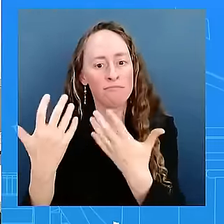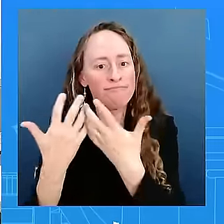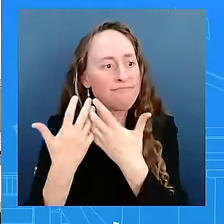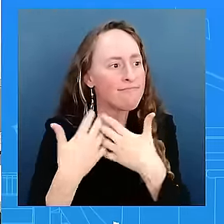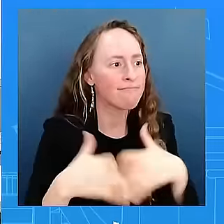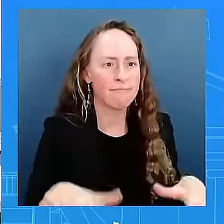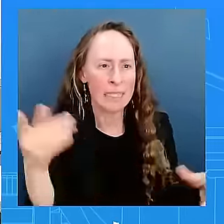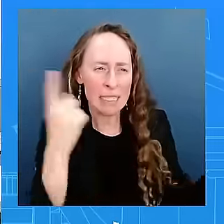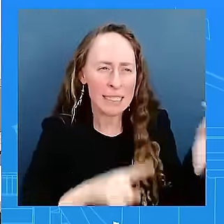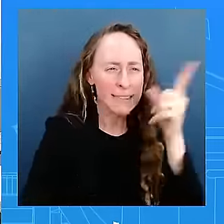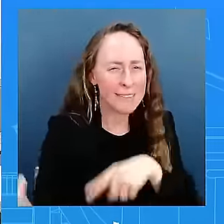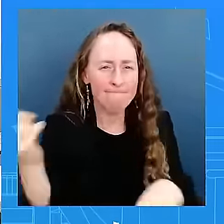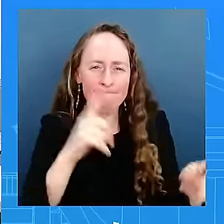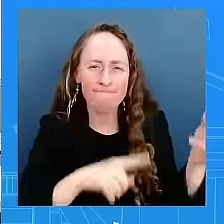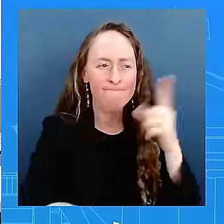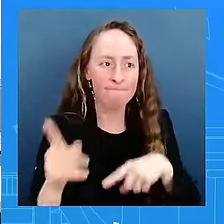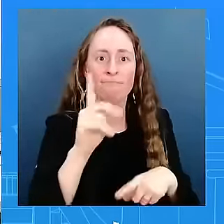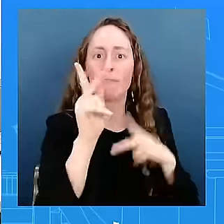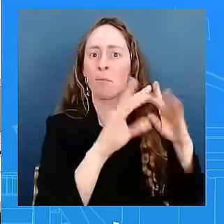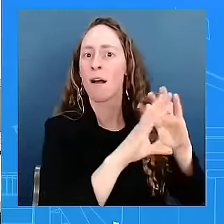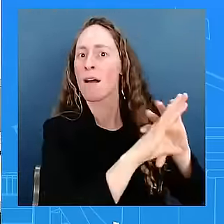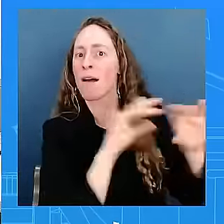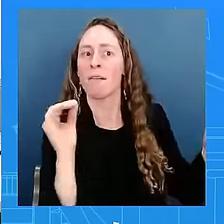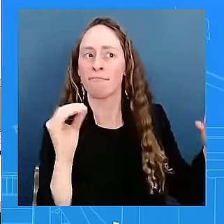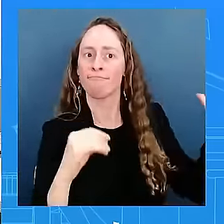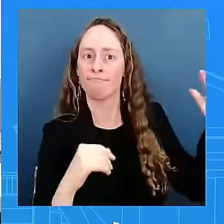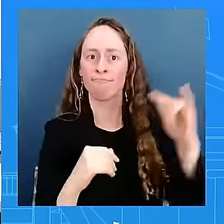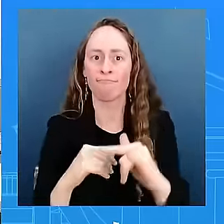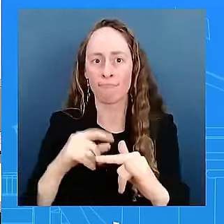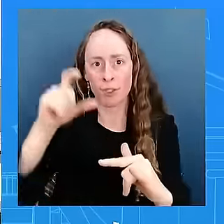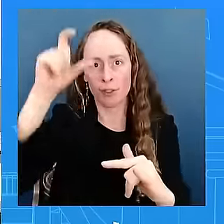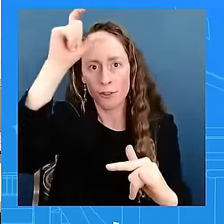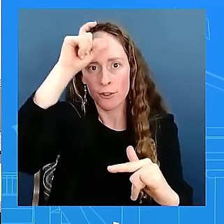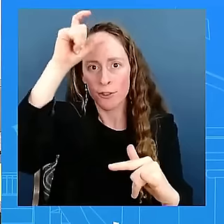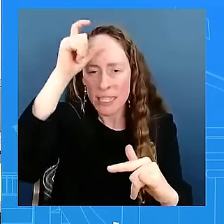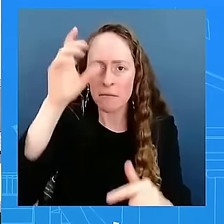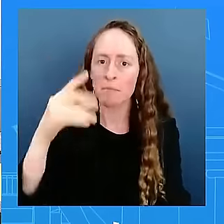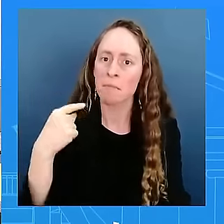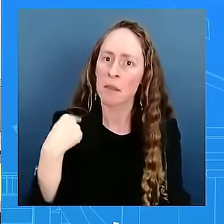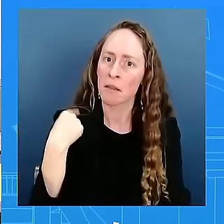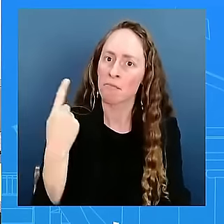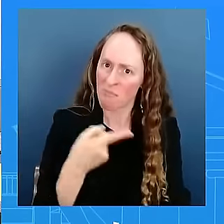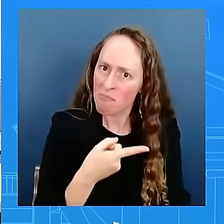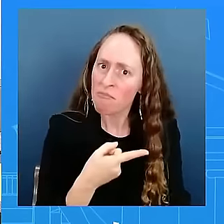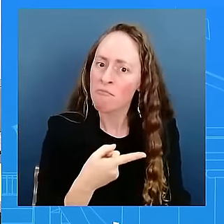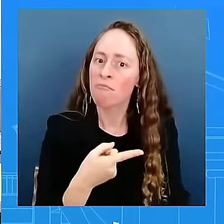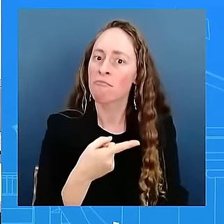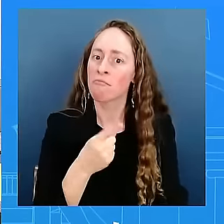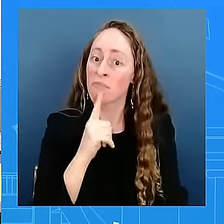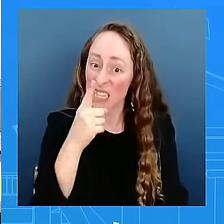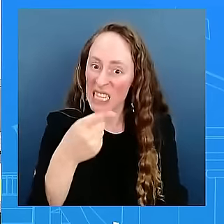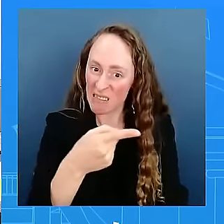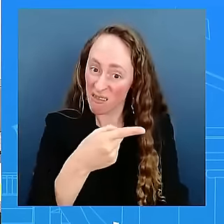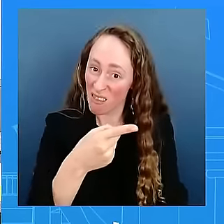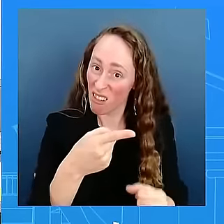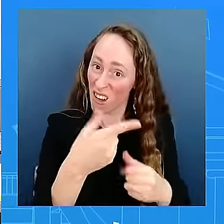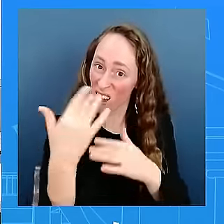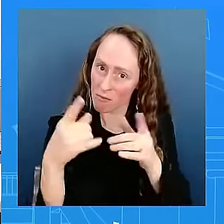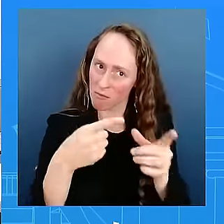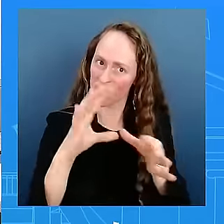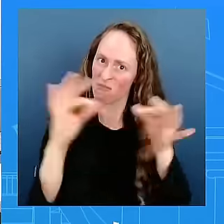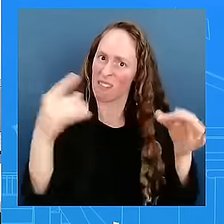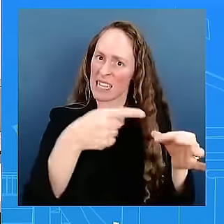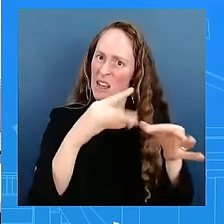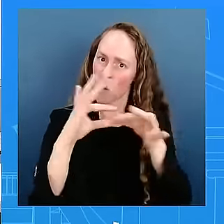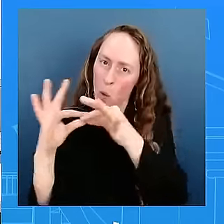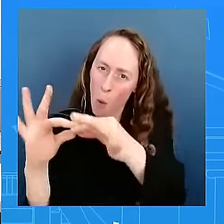hearing now is that they are coordinating the exchange. Is that an accurate description? And also, did the U.S. give the Turkish government anything in return